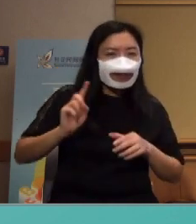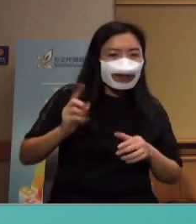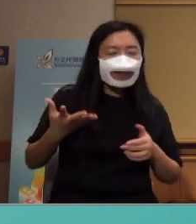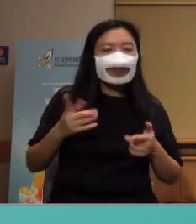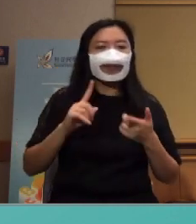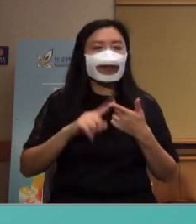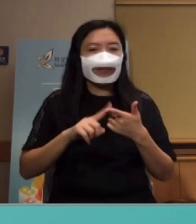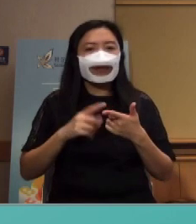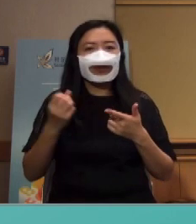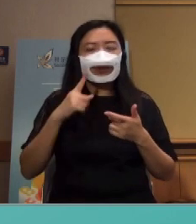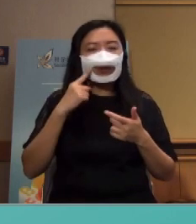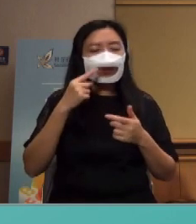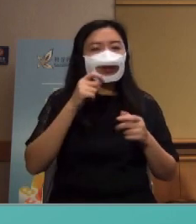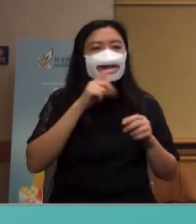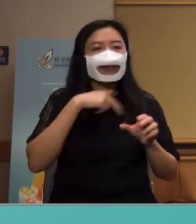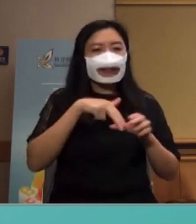think further,